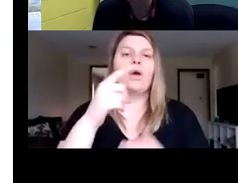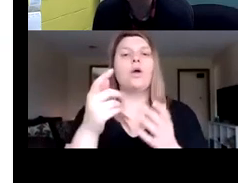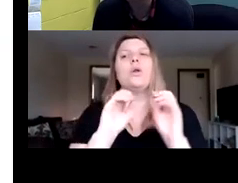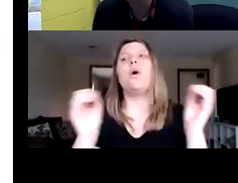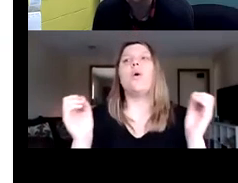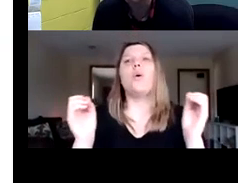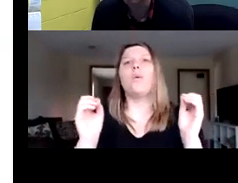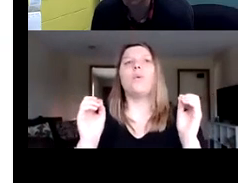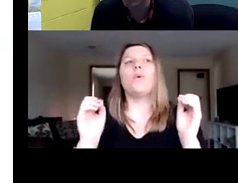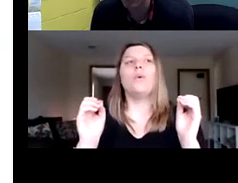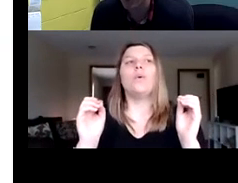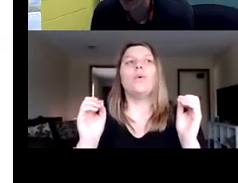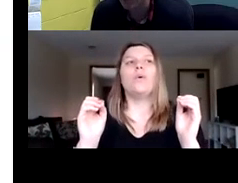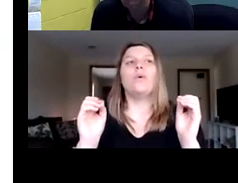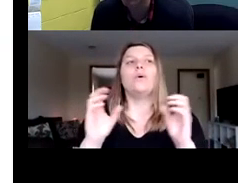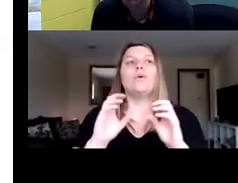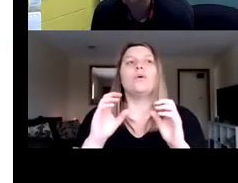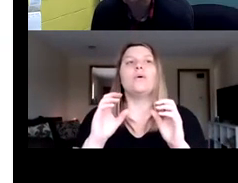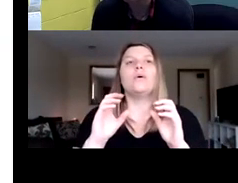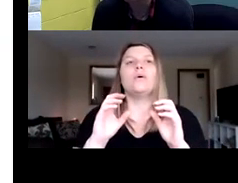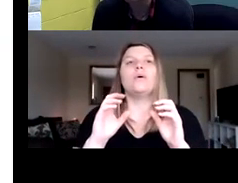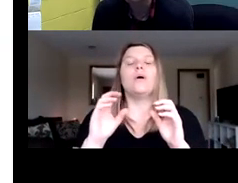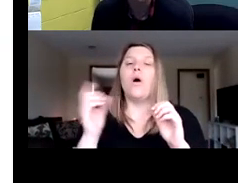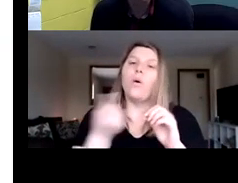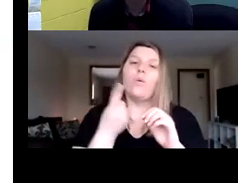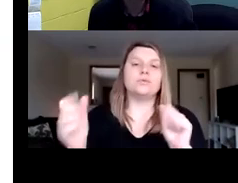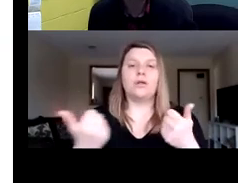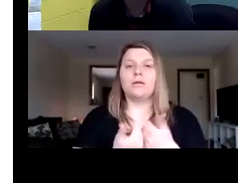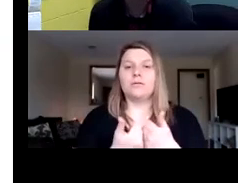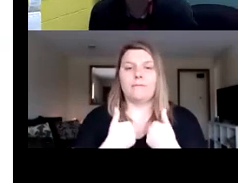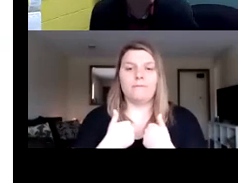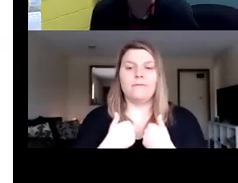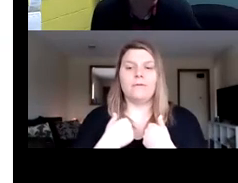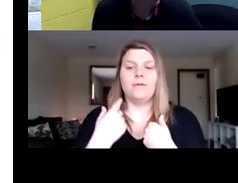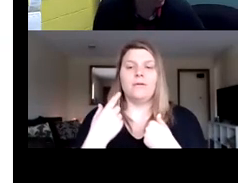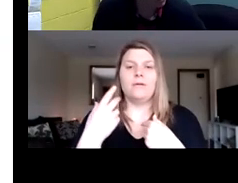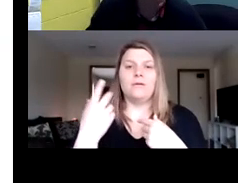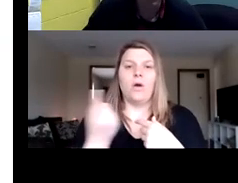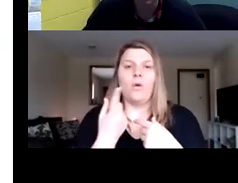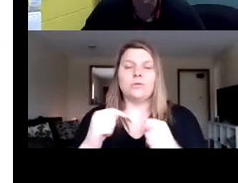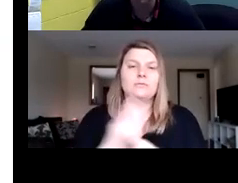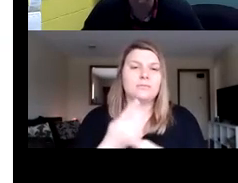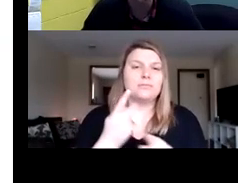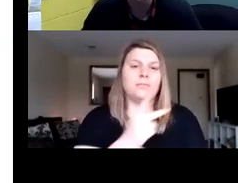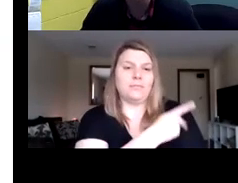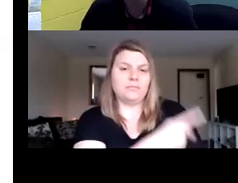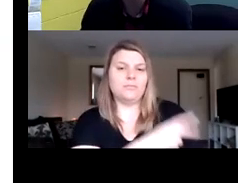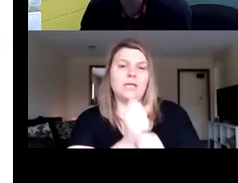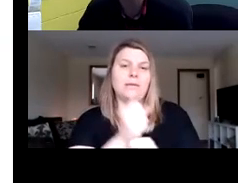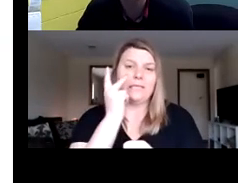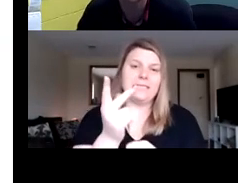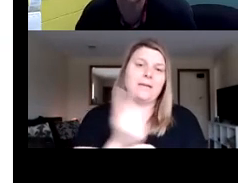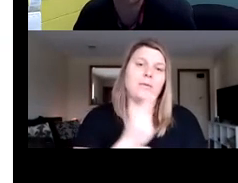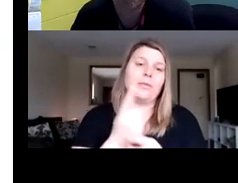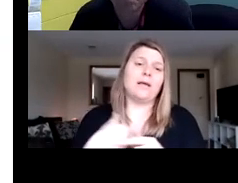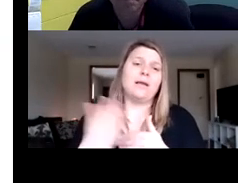shortage of the challenges that we have to getting these patients into care and getting them seen appropriately. Next